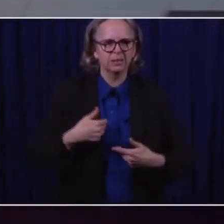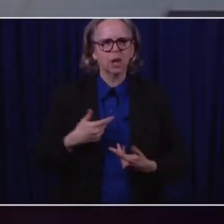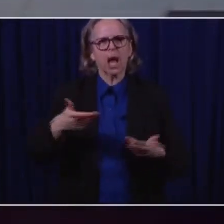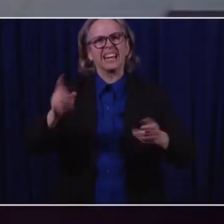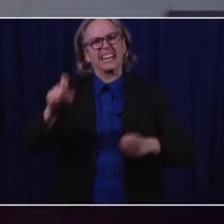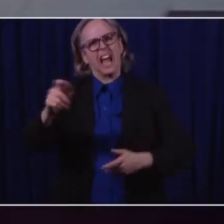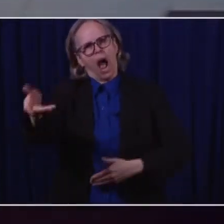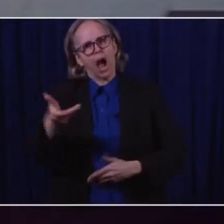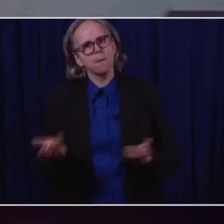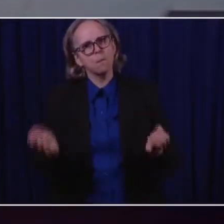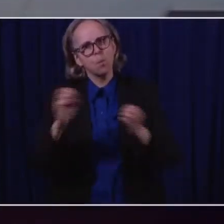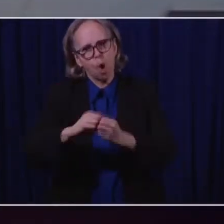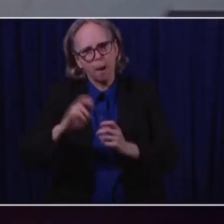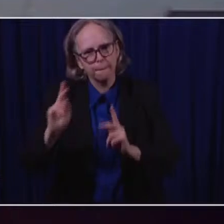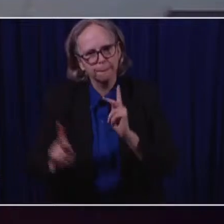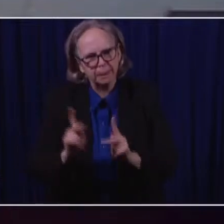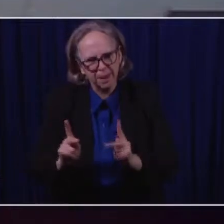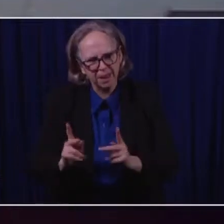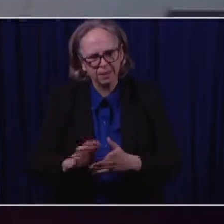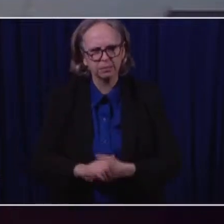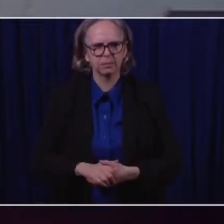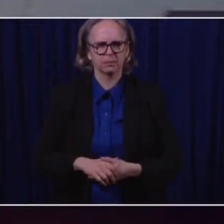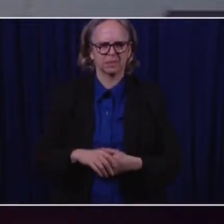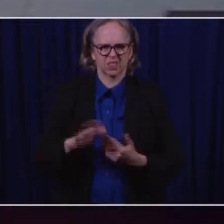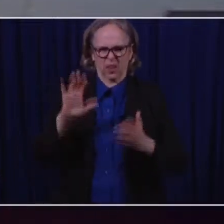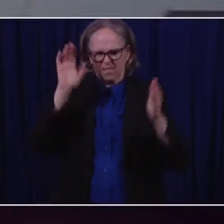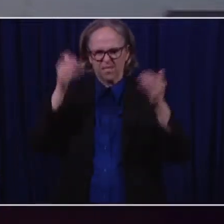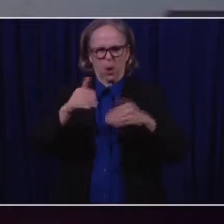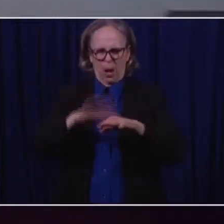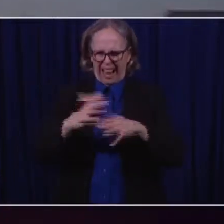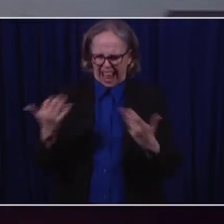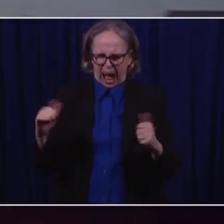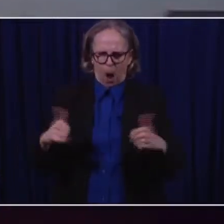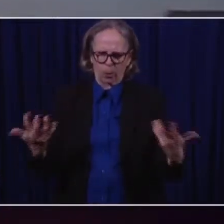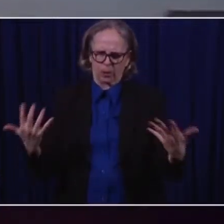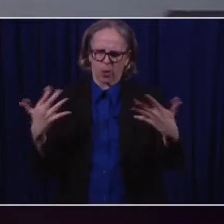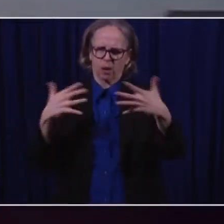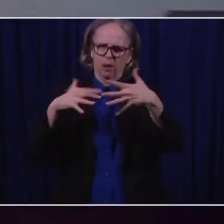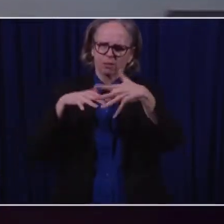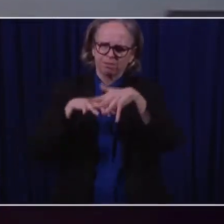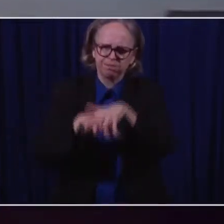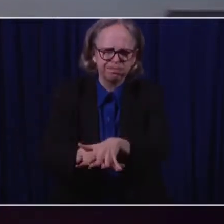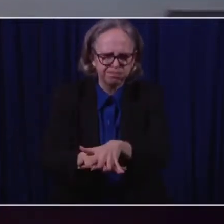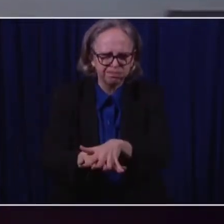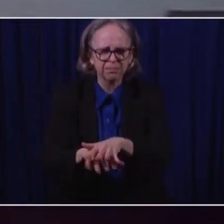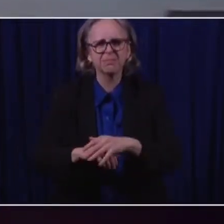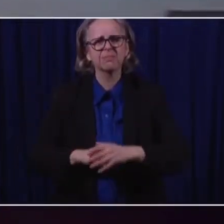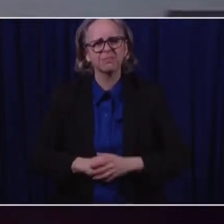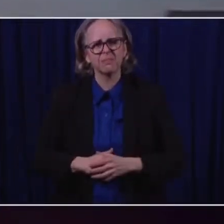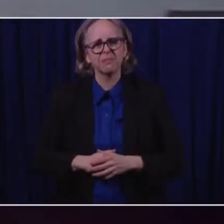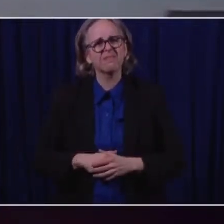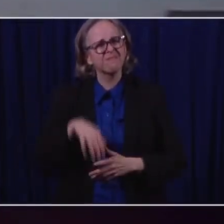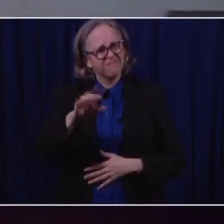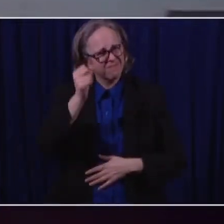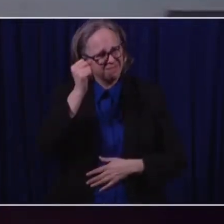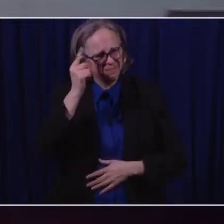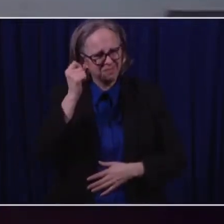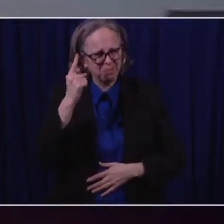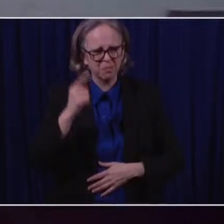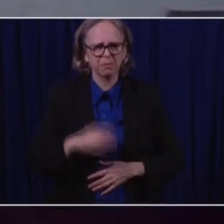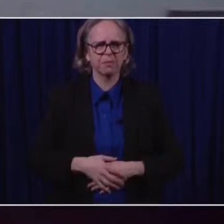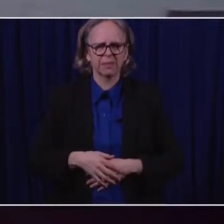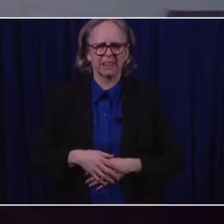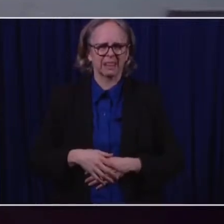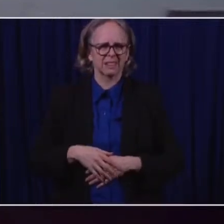reason. It was a reconciliation between the two entry points for death data. I know there was also some reevaluation and changes